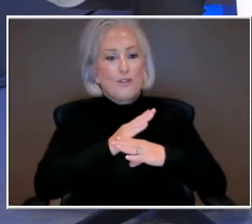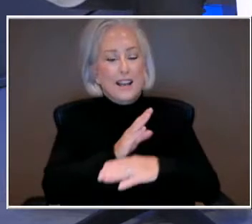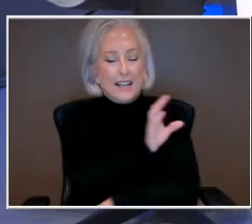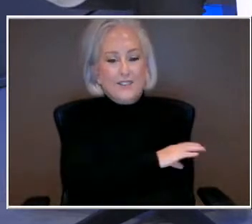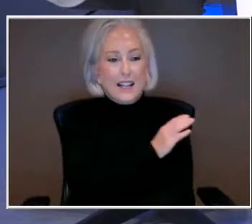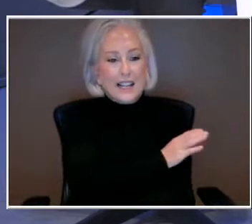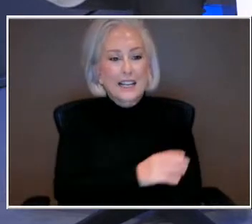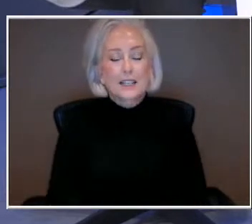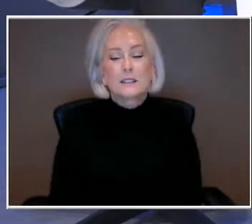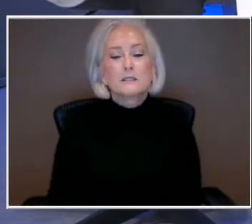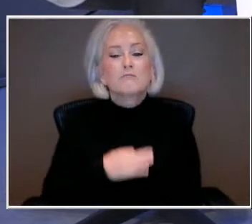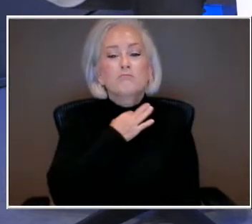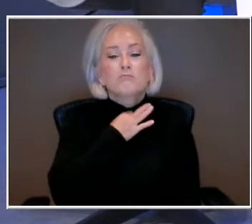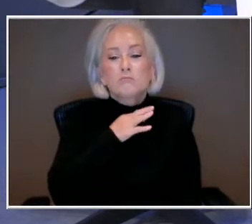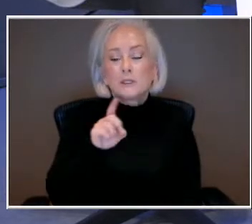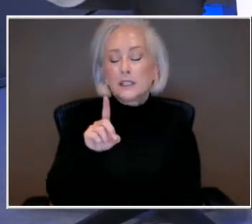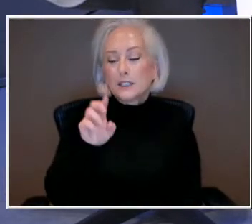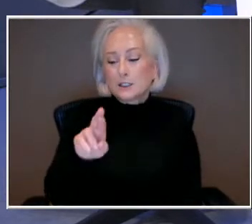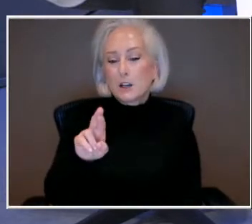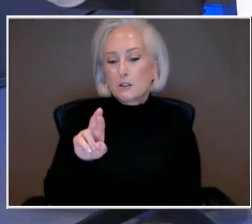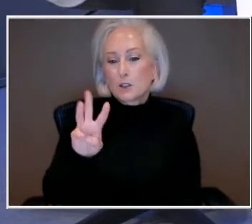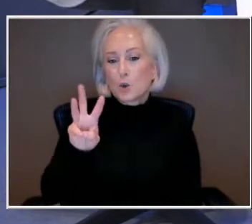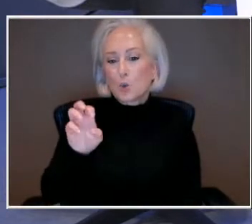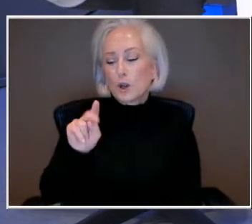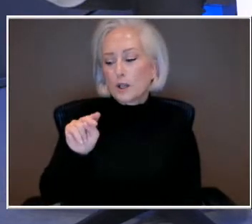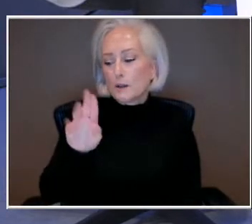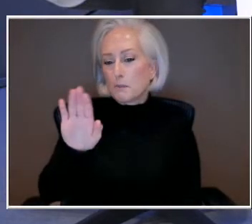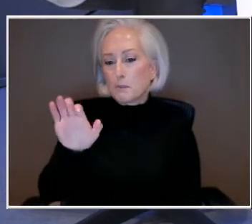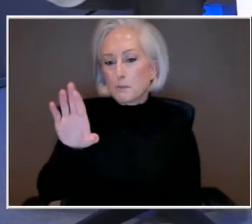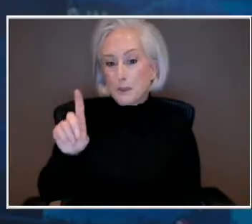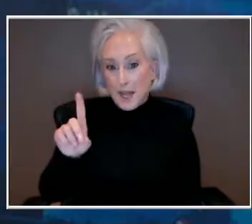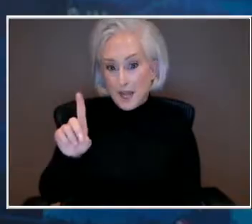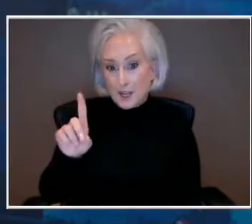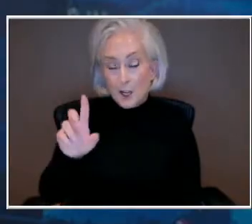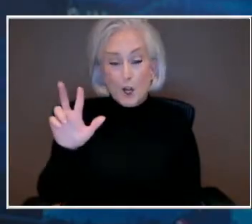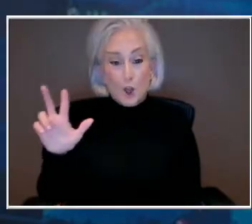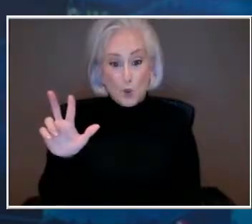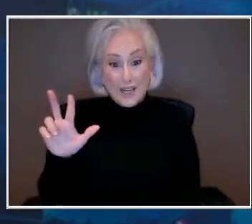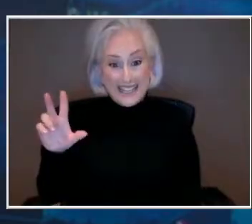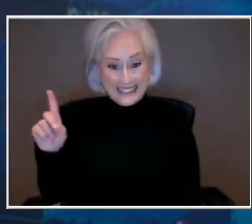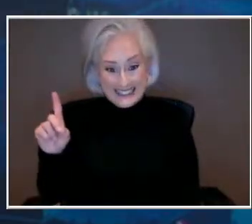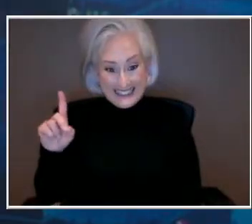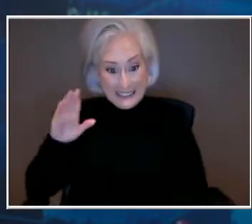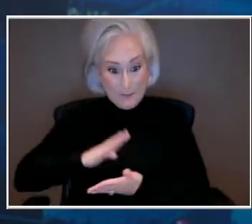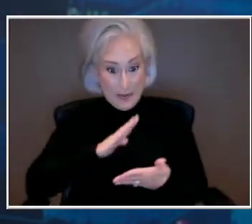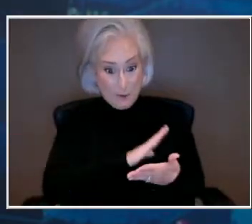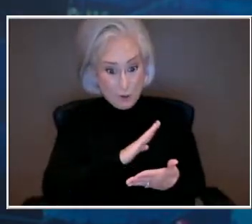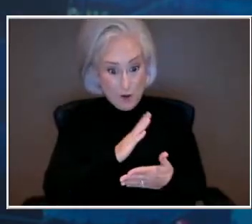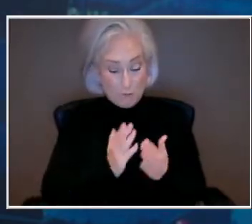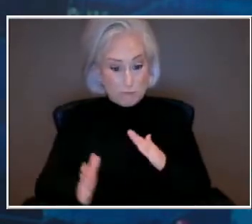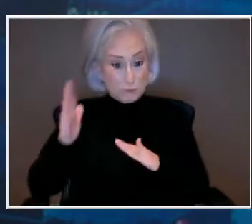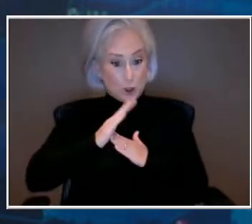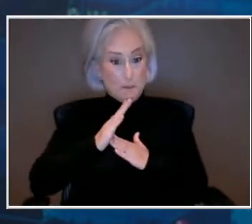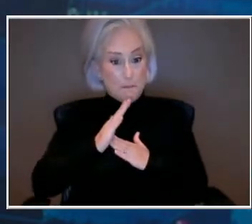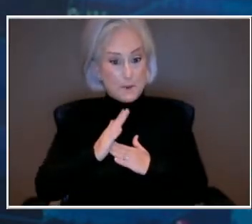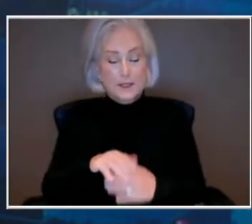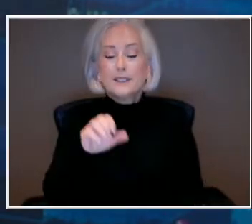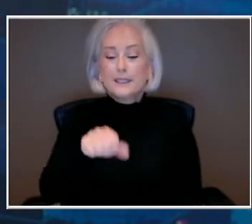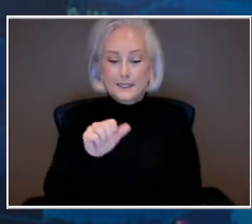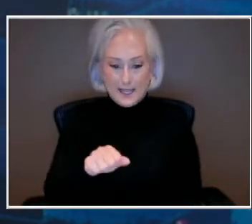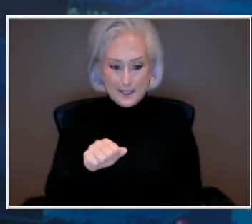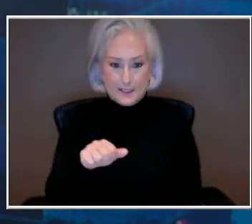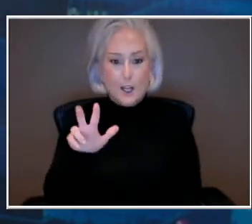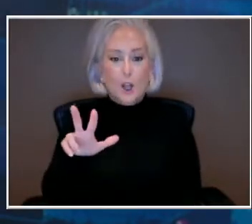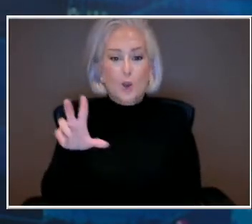3D mammography the gold standard when it comes to screening? Absolutely. 3D mammograms are better than traditional 2D